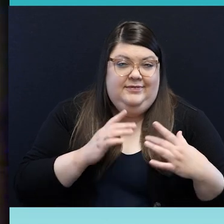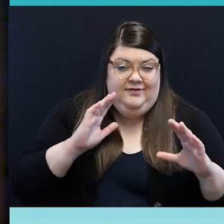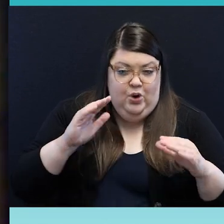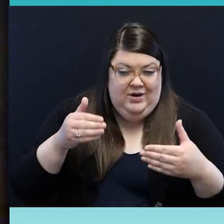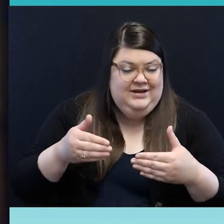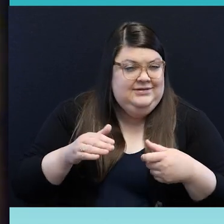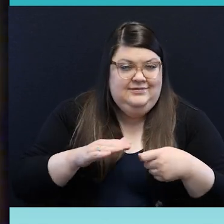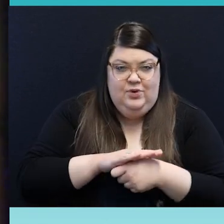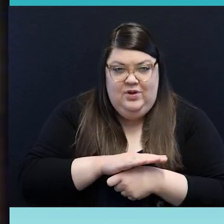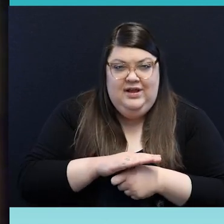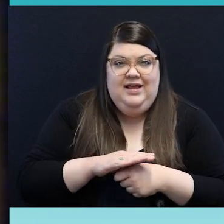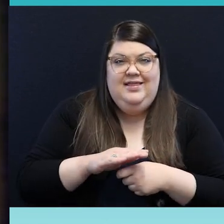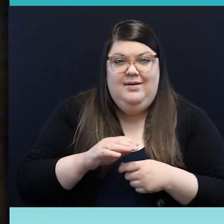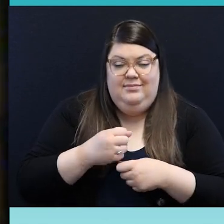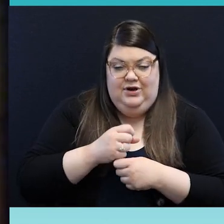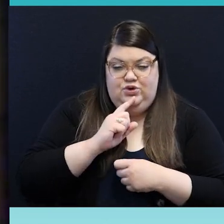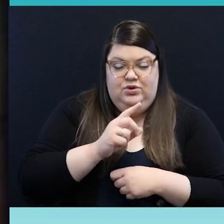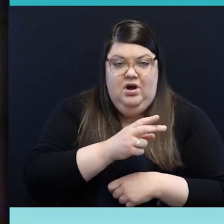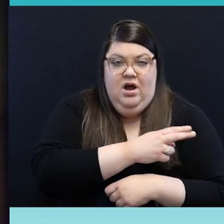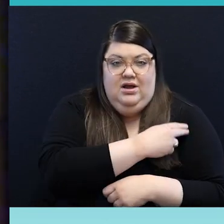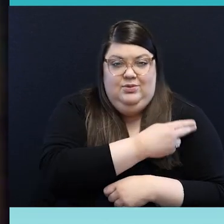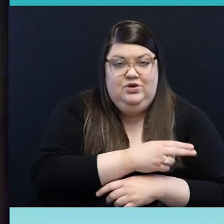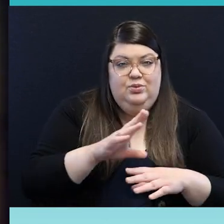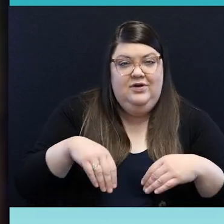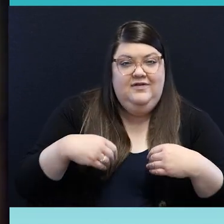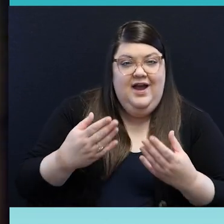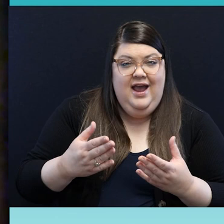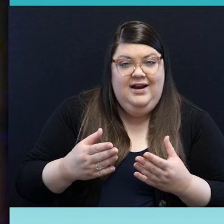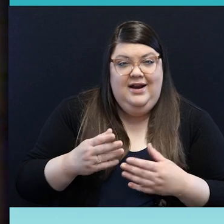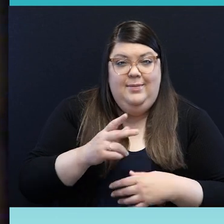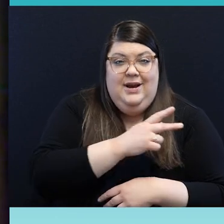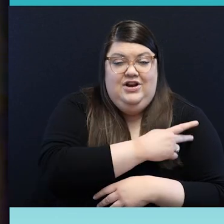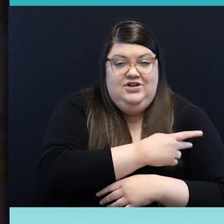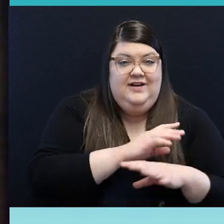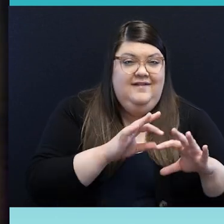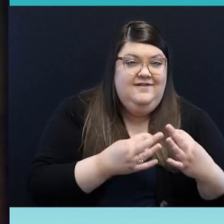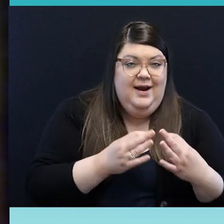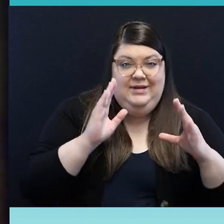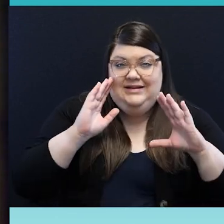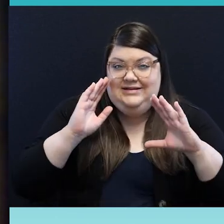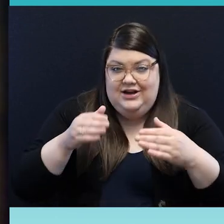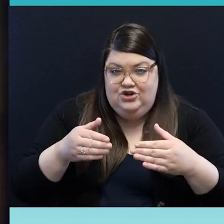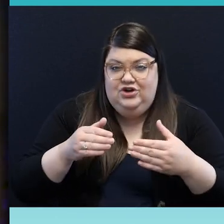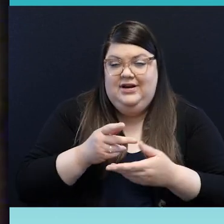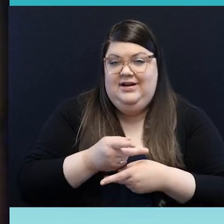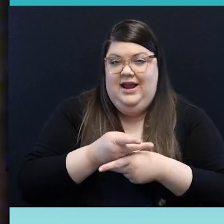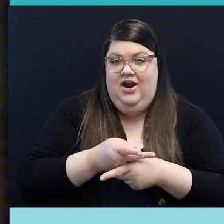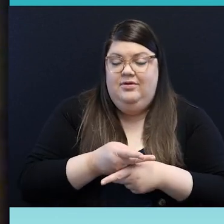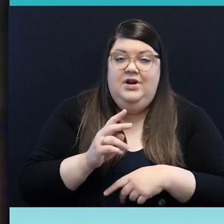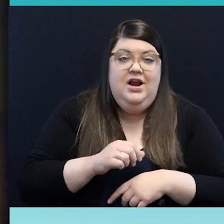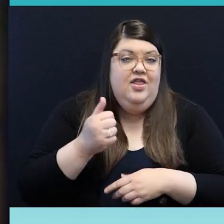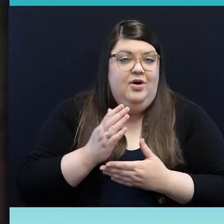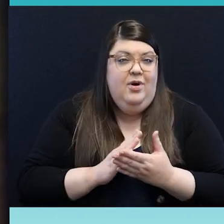entirely on ensuring that hospitals provide patient and family-centered care. Another part of that